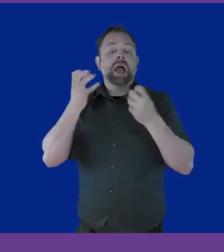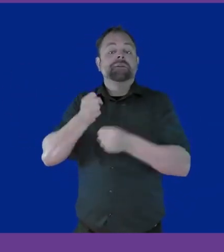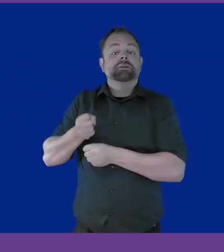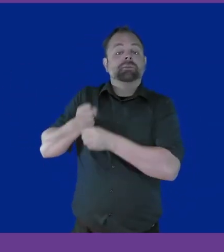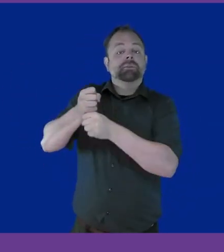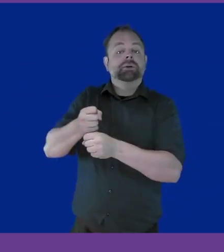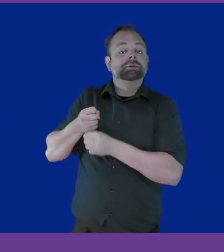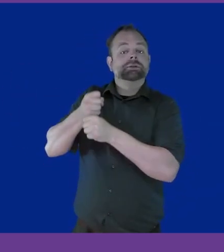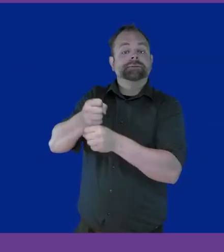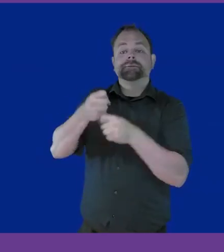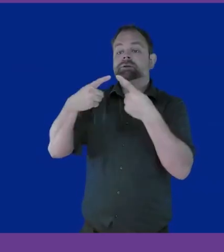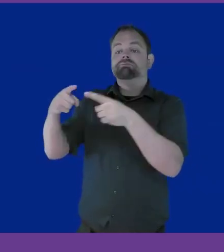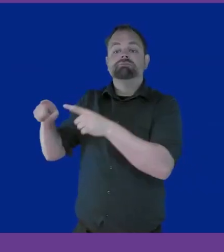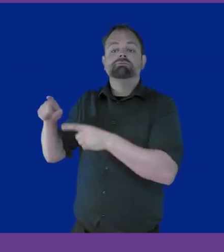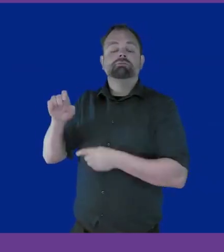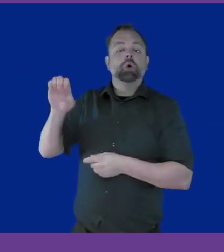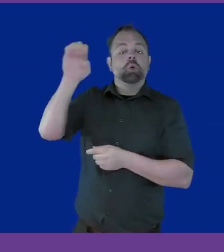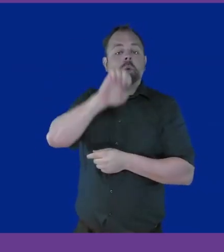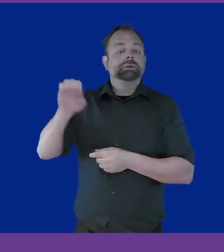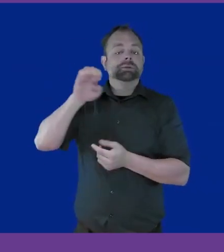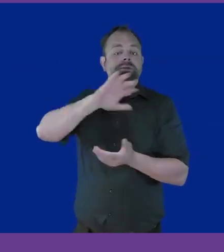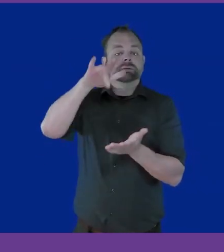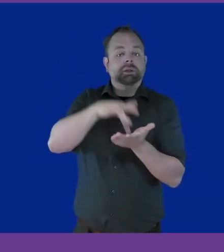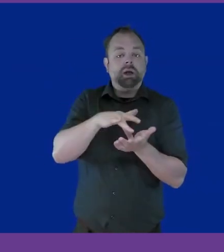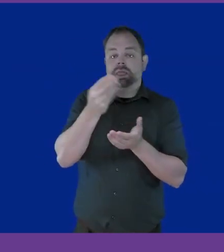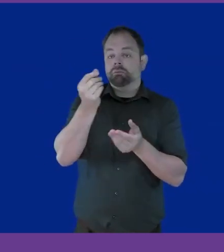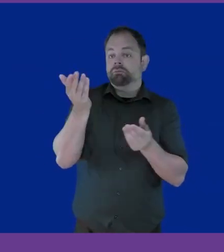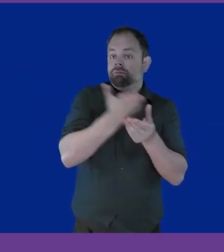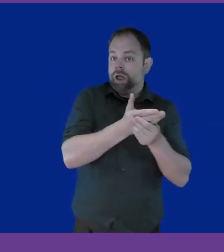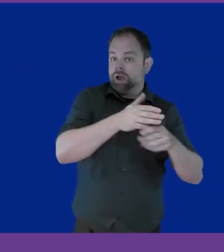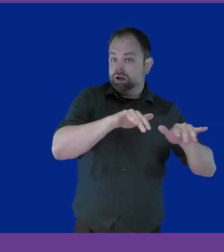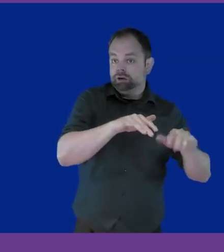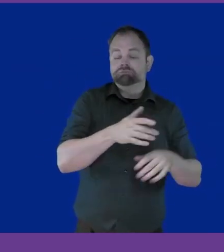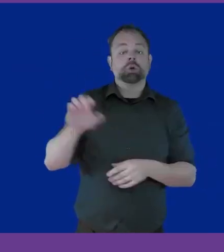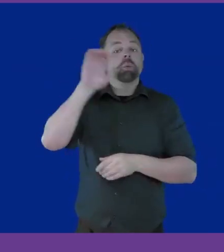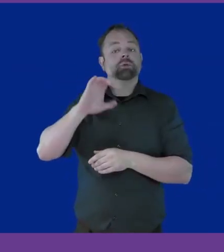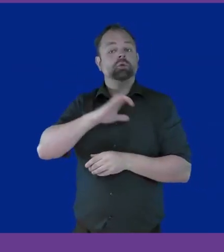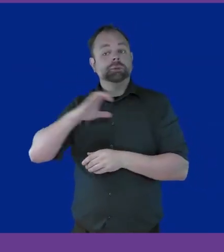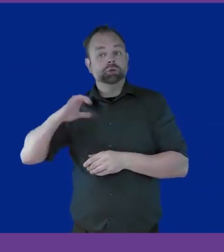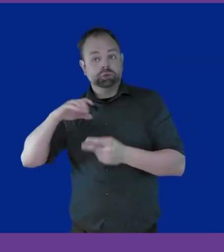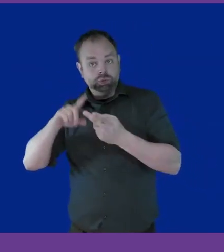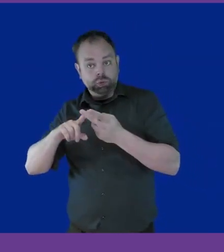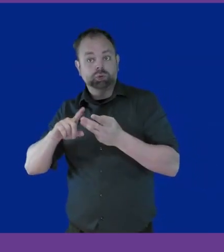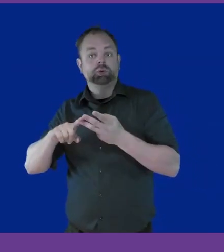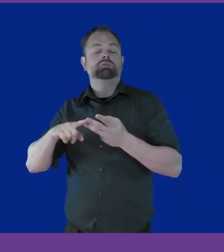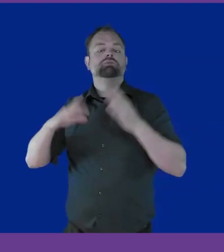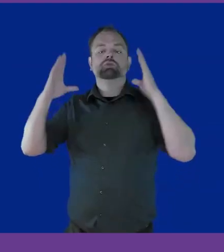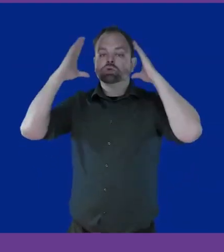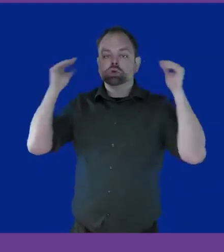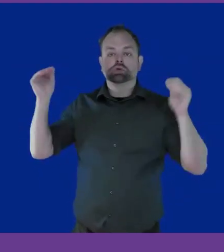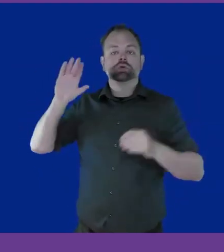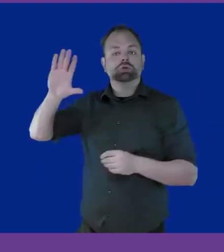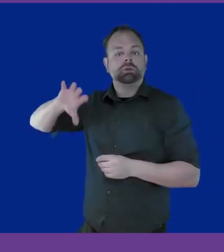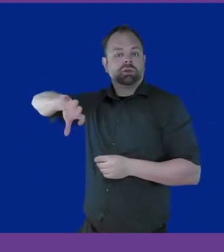Dutch National Bank presenters. And if I may stop for a second with the Dutch National Bank, I have fond memories because they organize